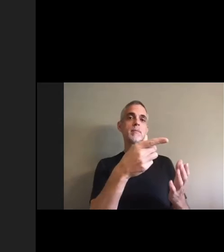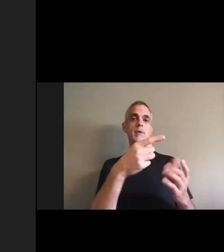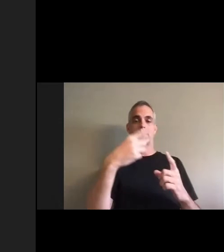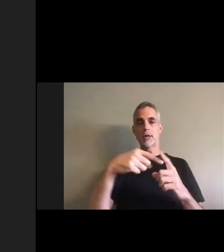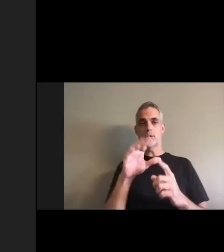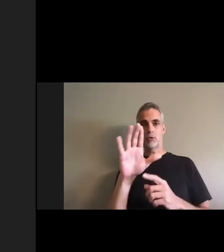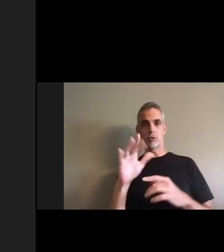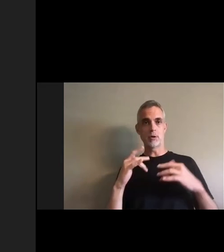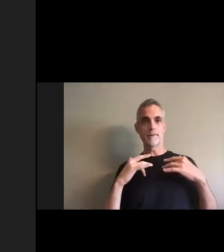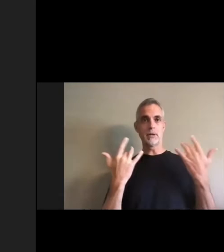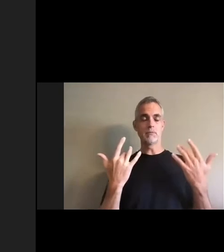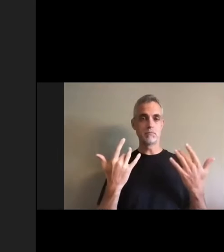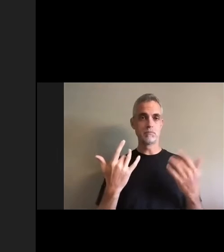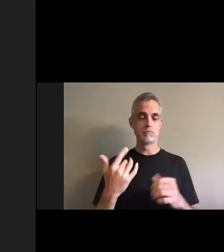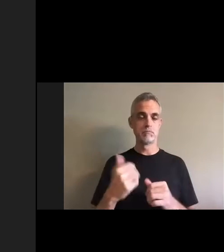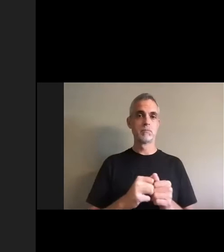event.